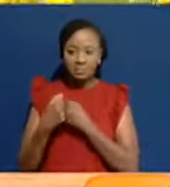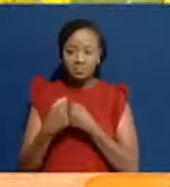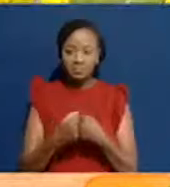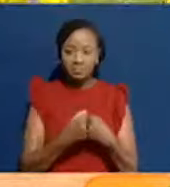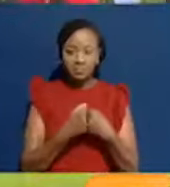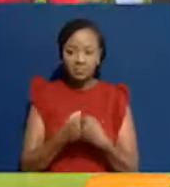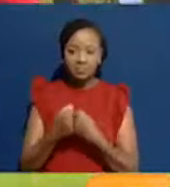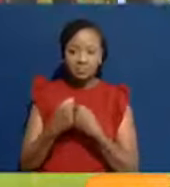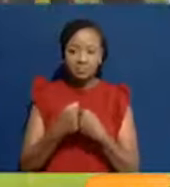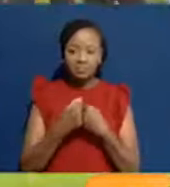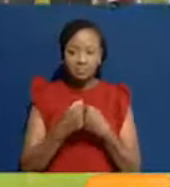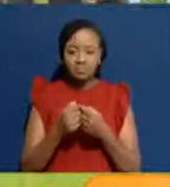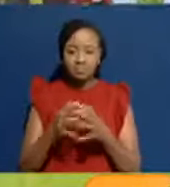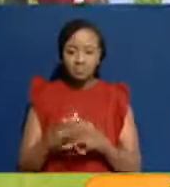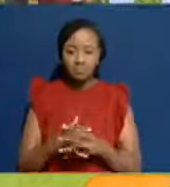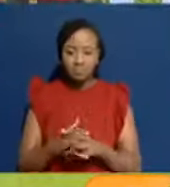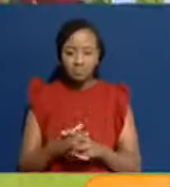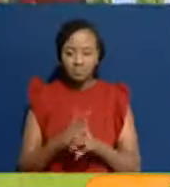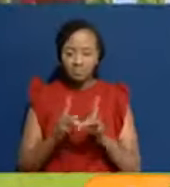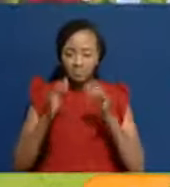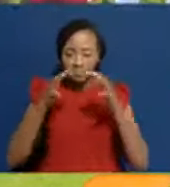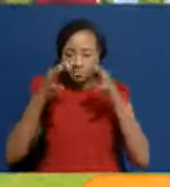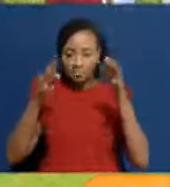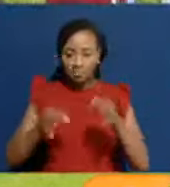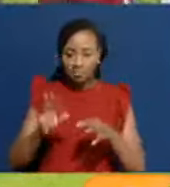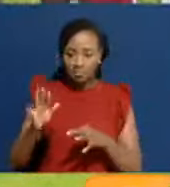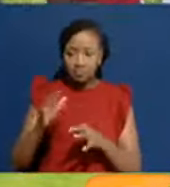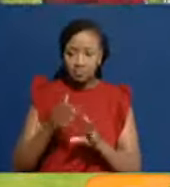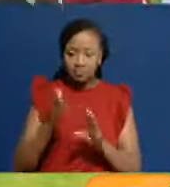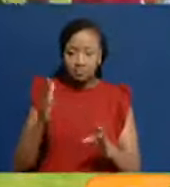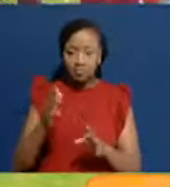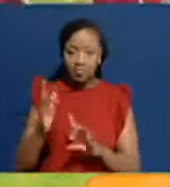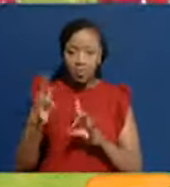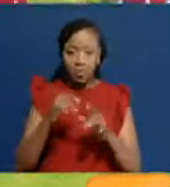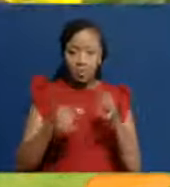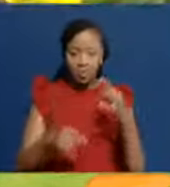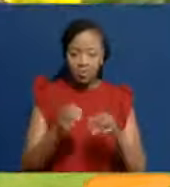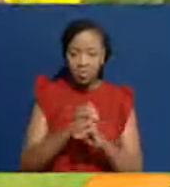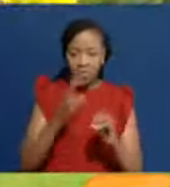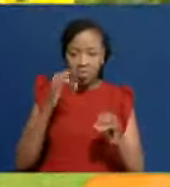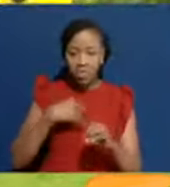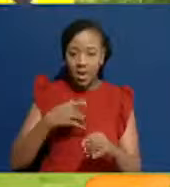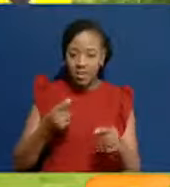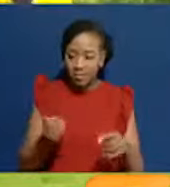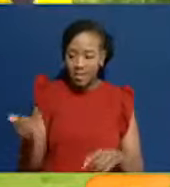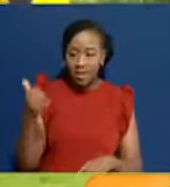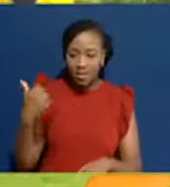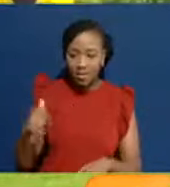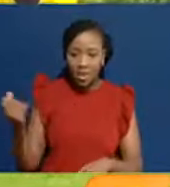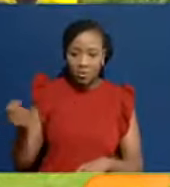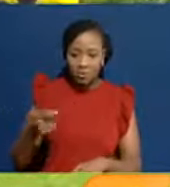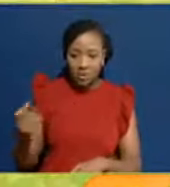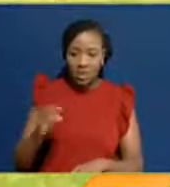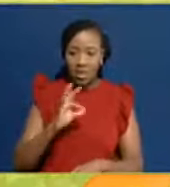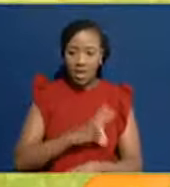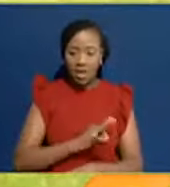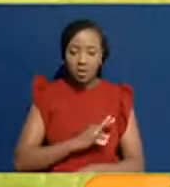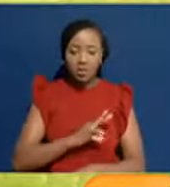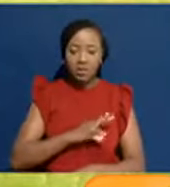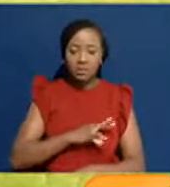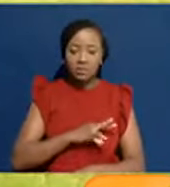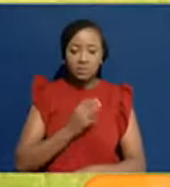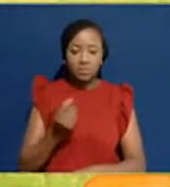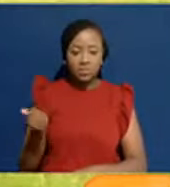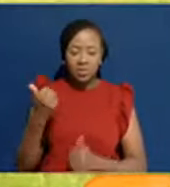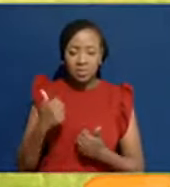who have decided to walk away from the team due to unpaid salaries and allowances. Black Stars is among the few